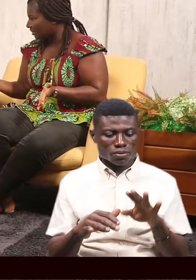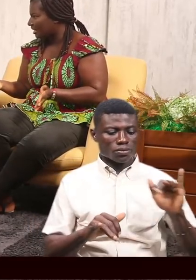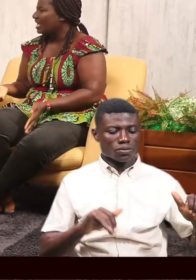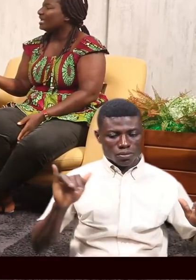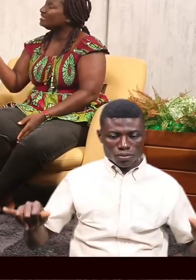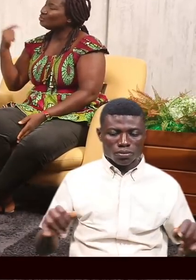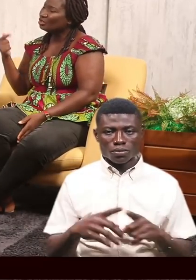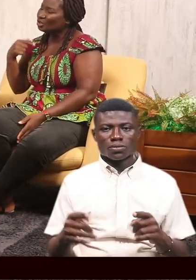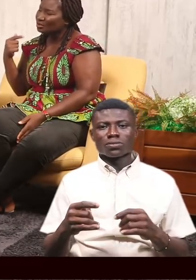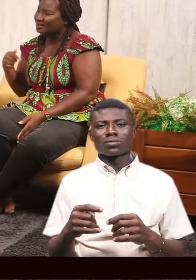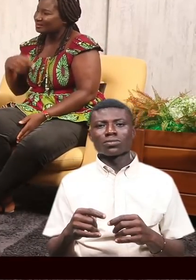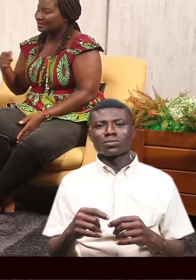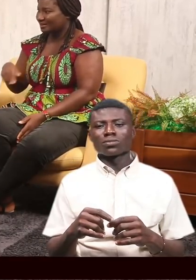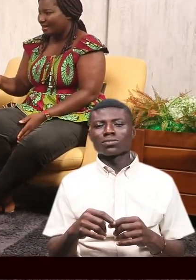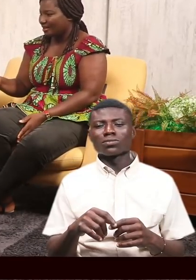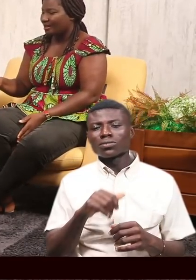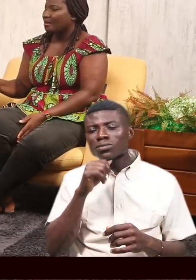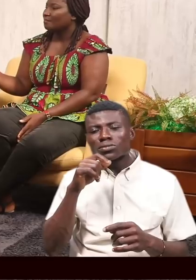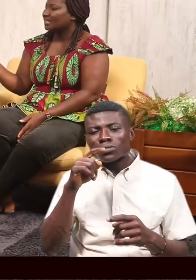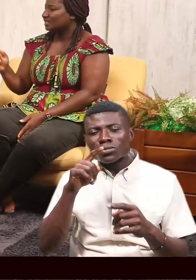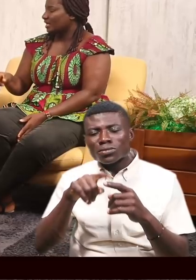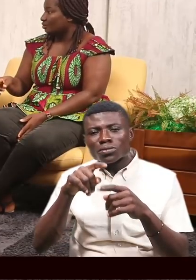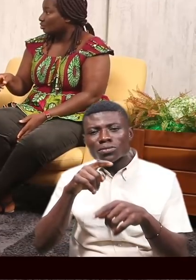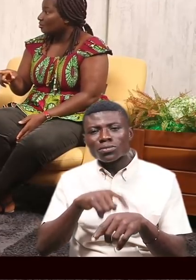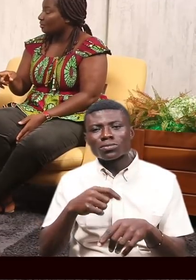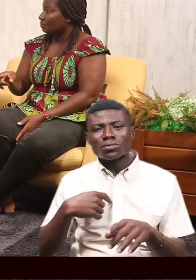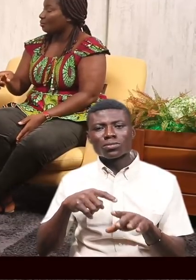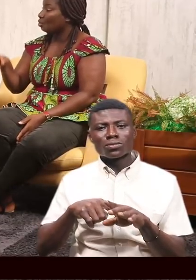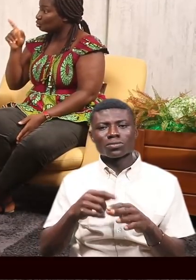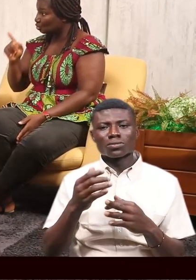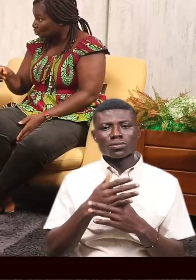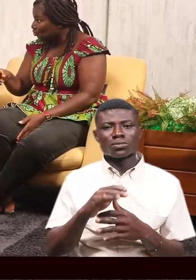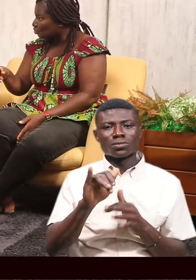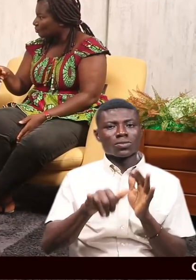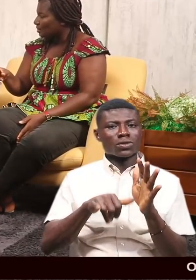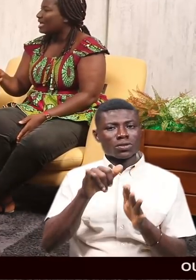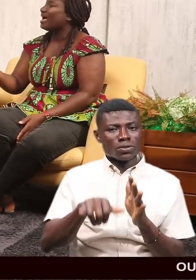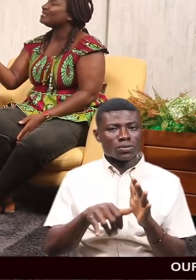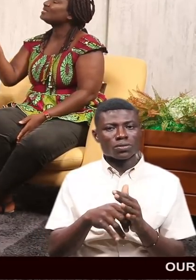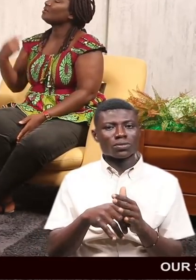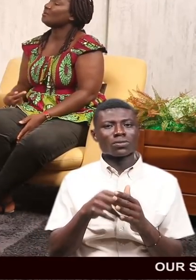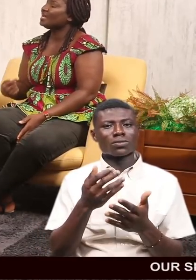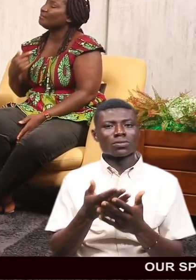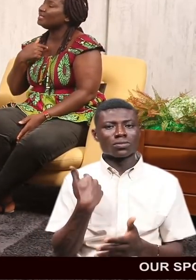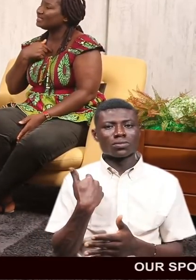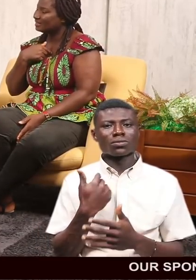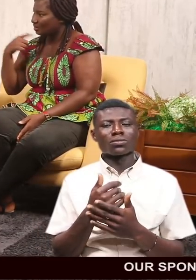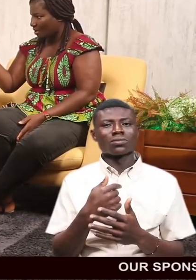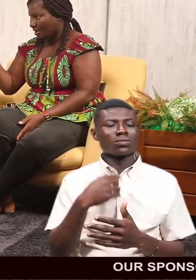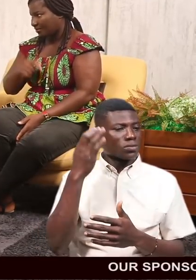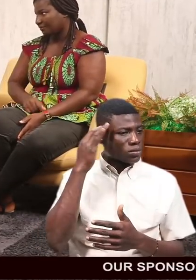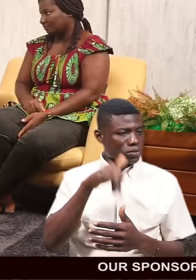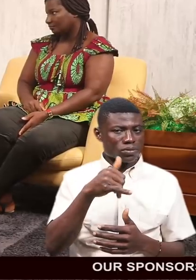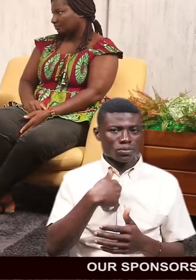ne baby enti not until say me share story no on YouTube and sakra na me ti